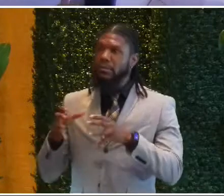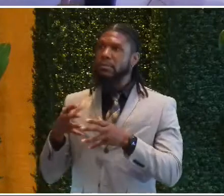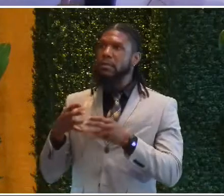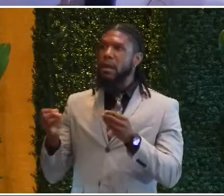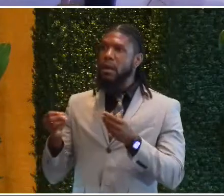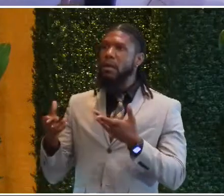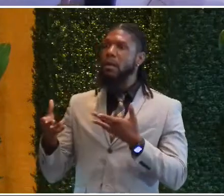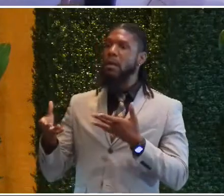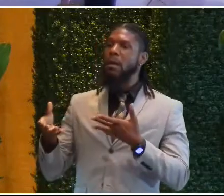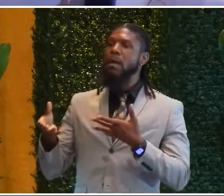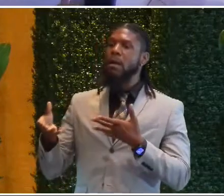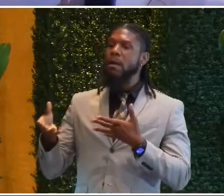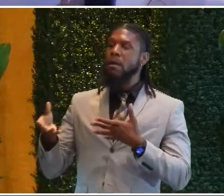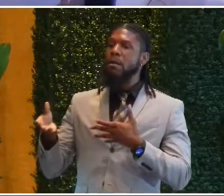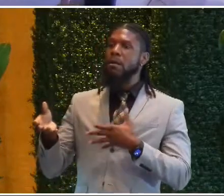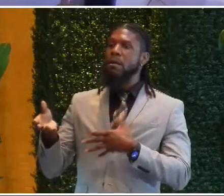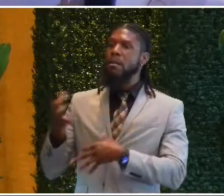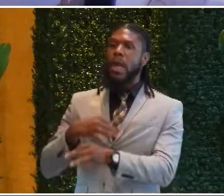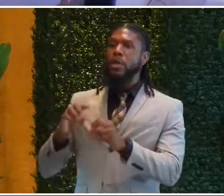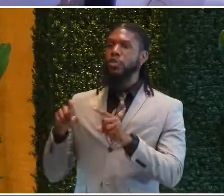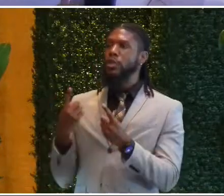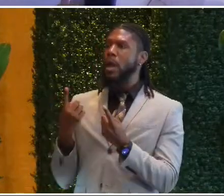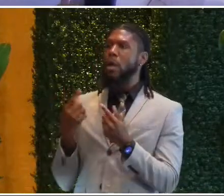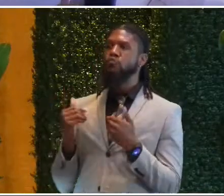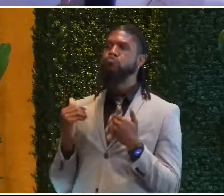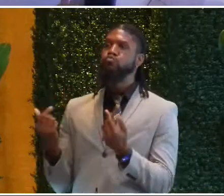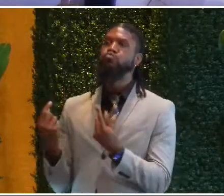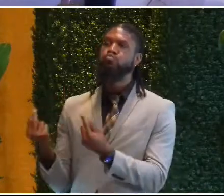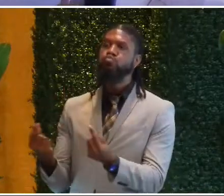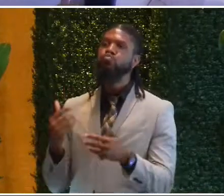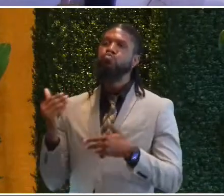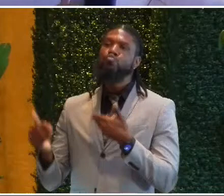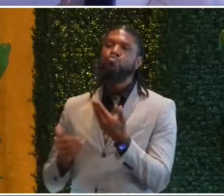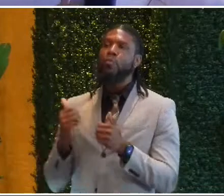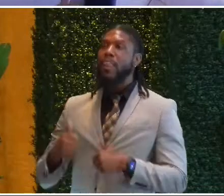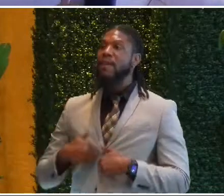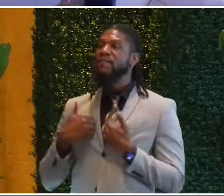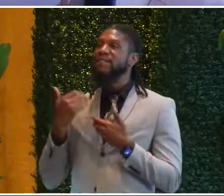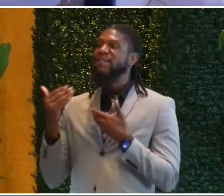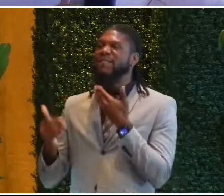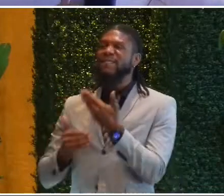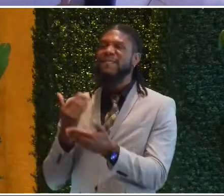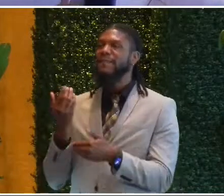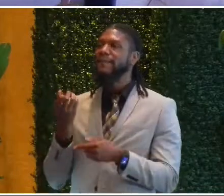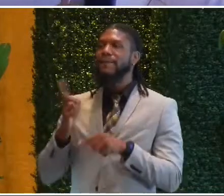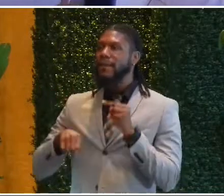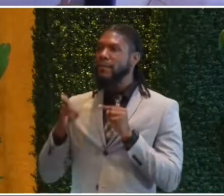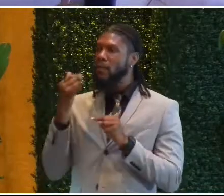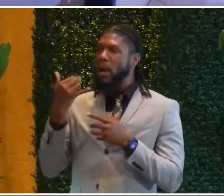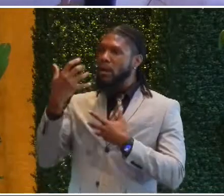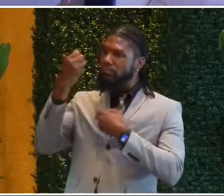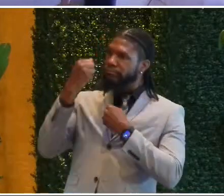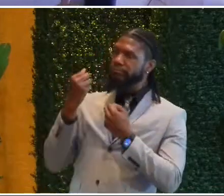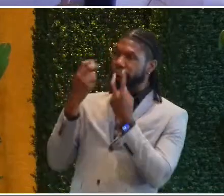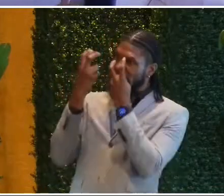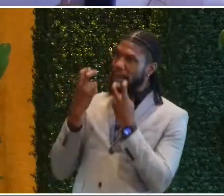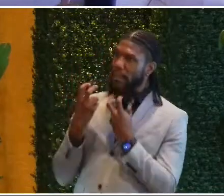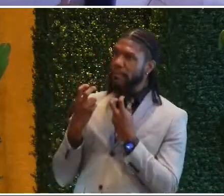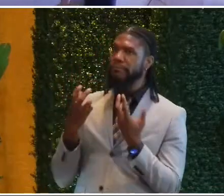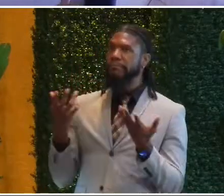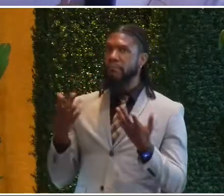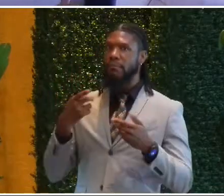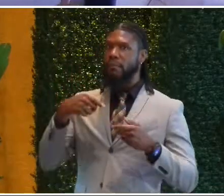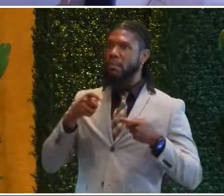can actually just live a life, right? And so we are not, I'm saying this to Black folks,